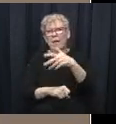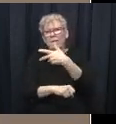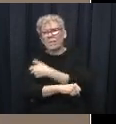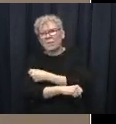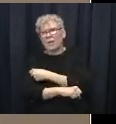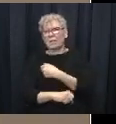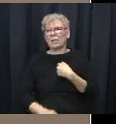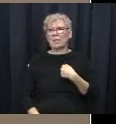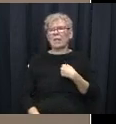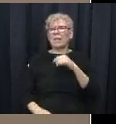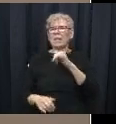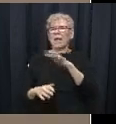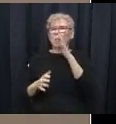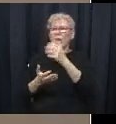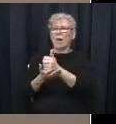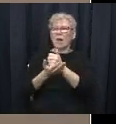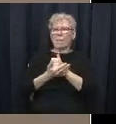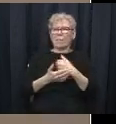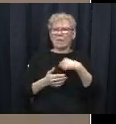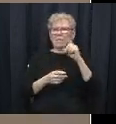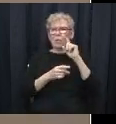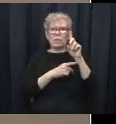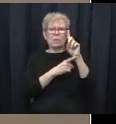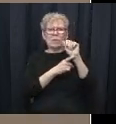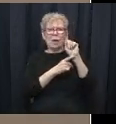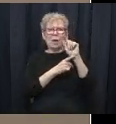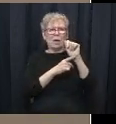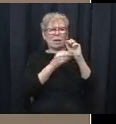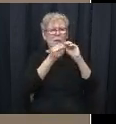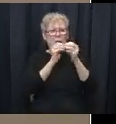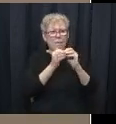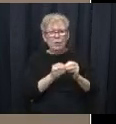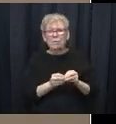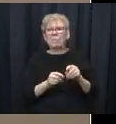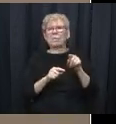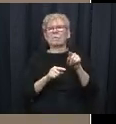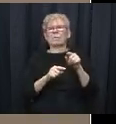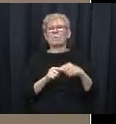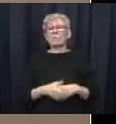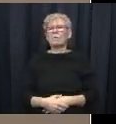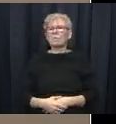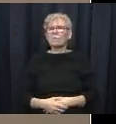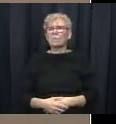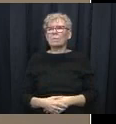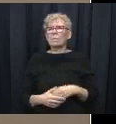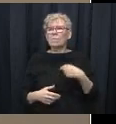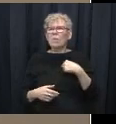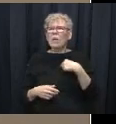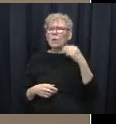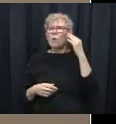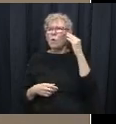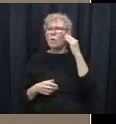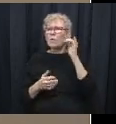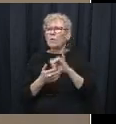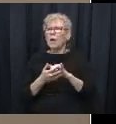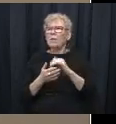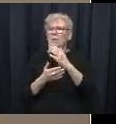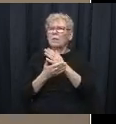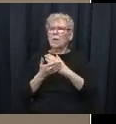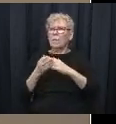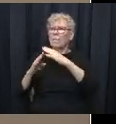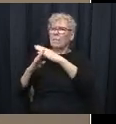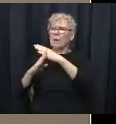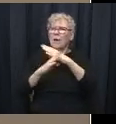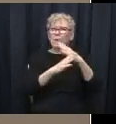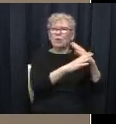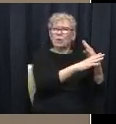we do know that there are barriers to getting vaccine for certain groups, particularly